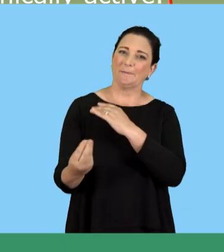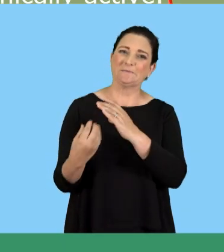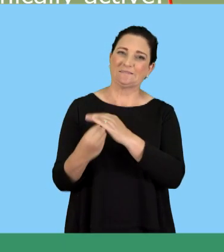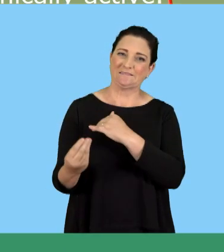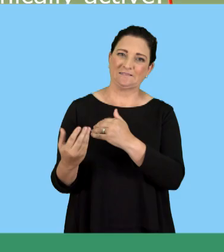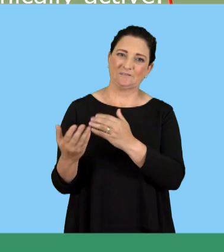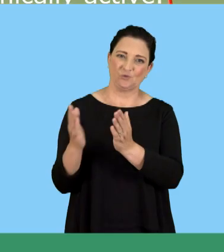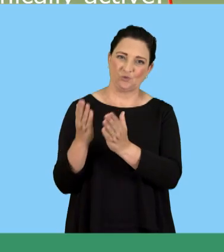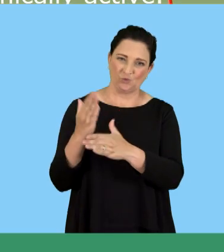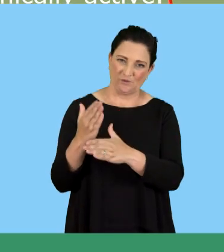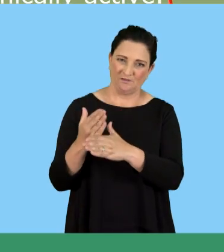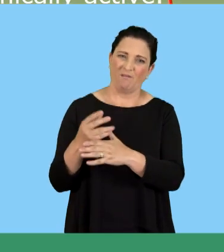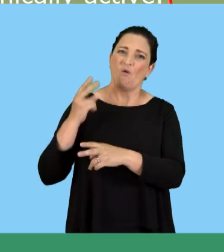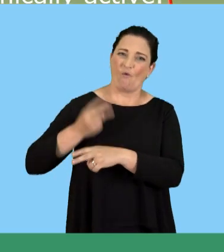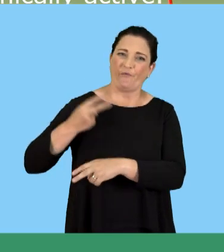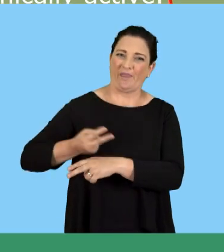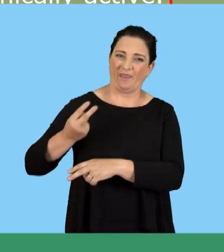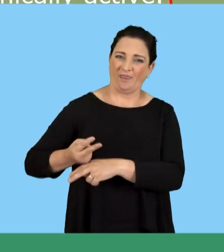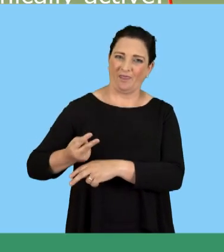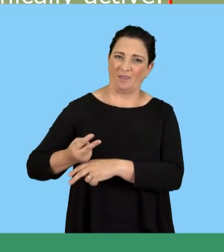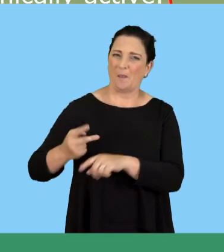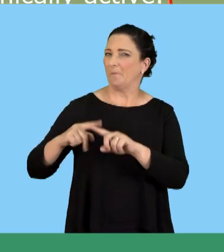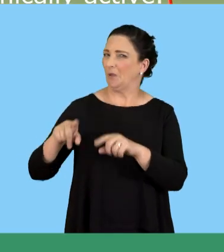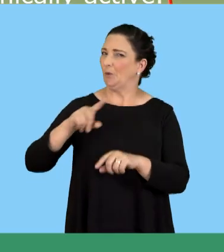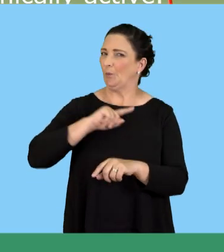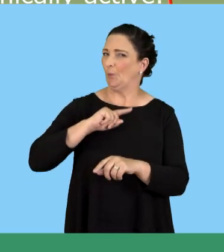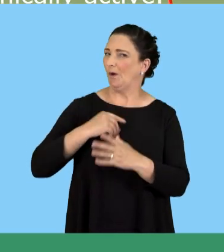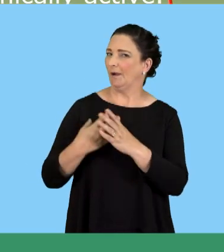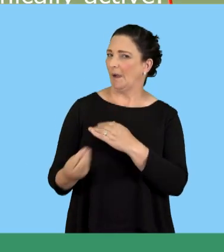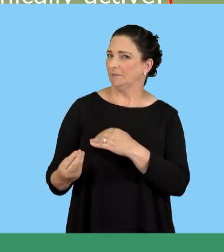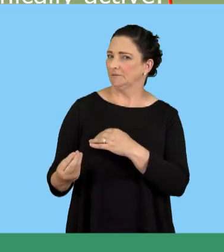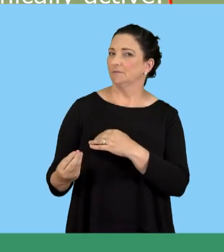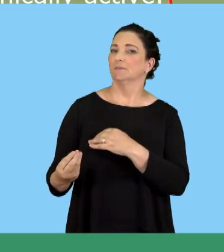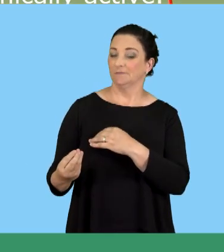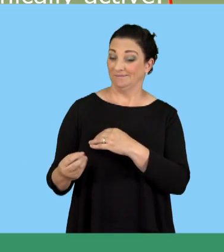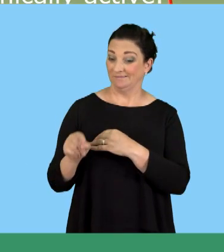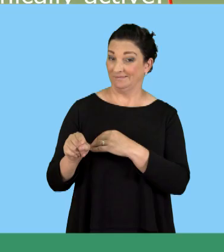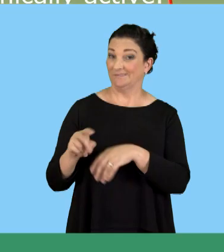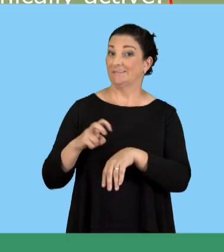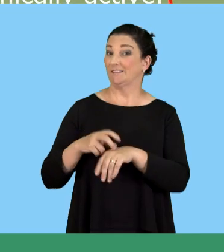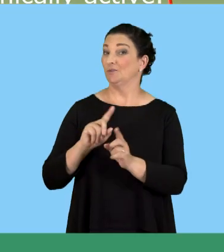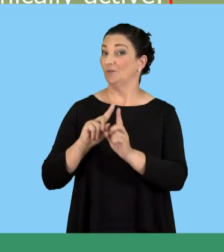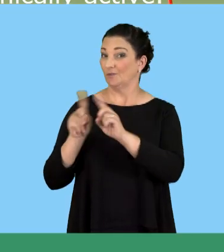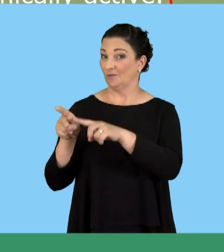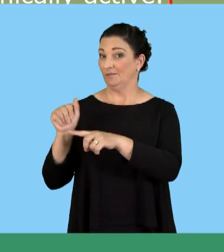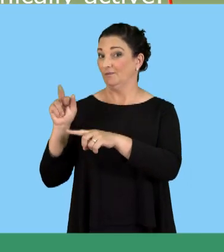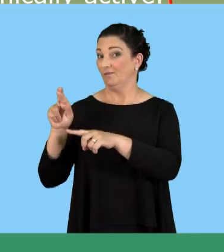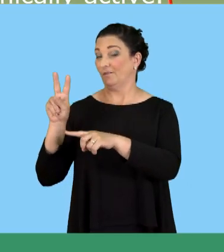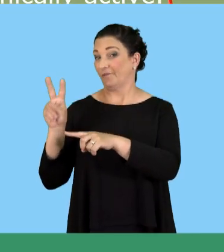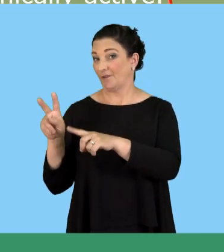absent from work on a regular basis. What is making now the employees to be absent is because they have to